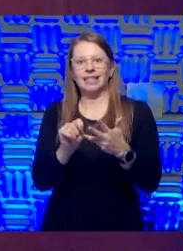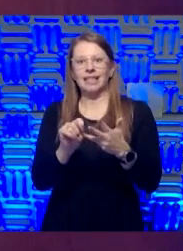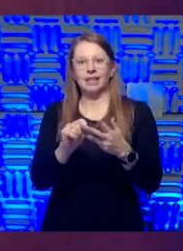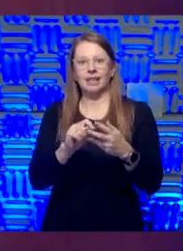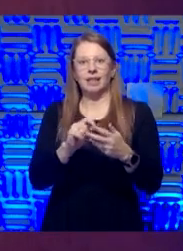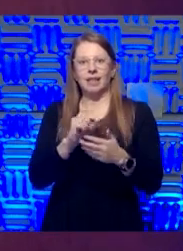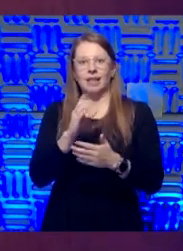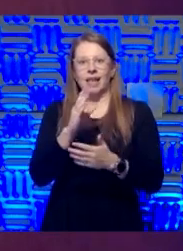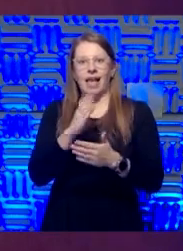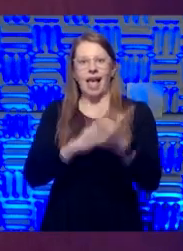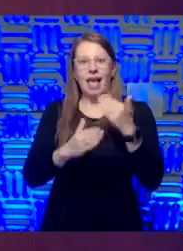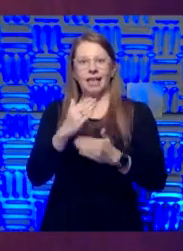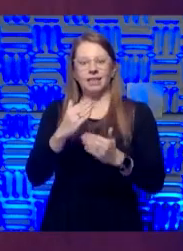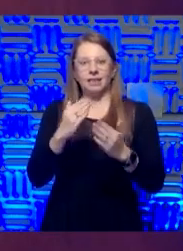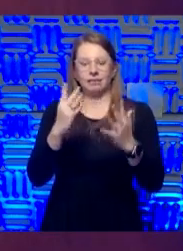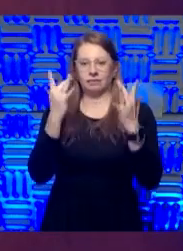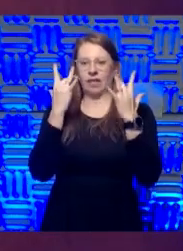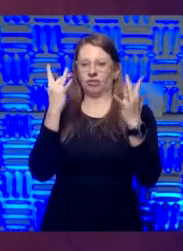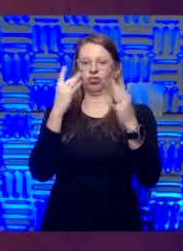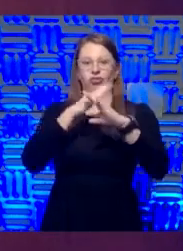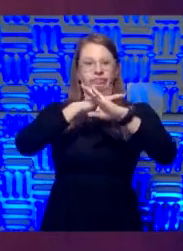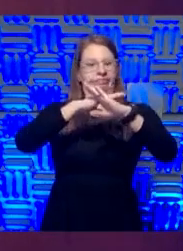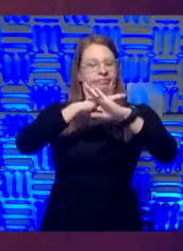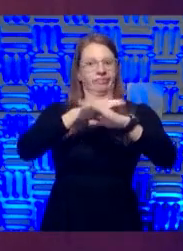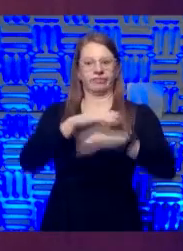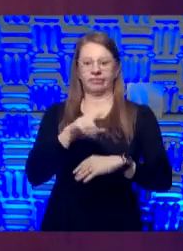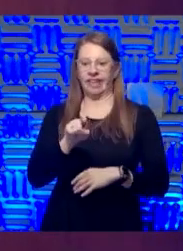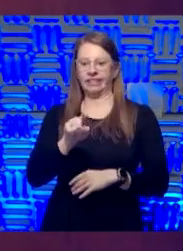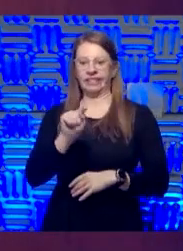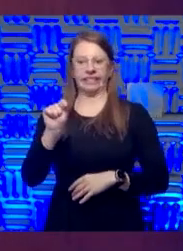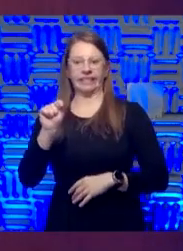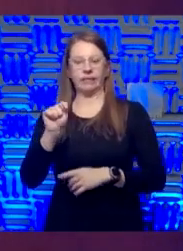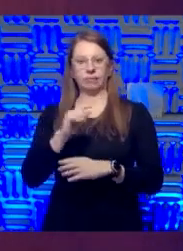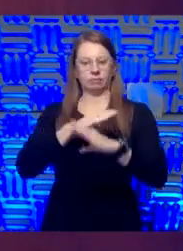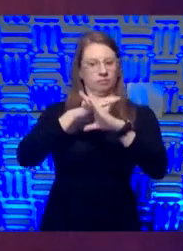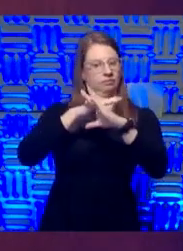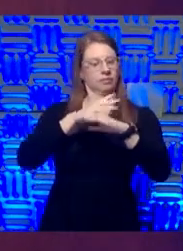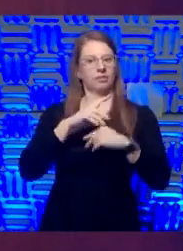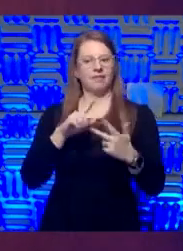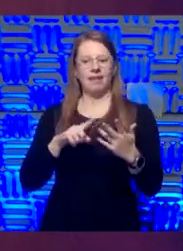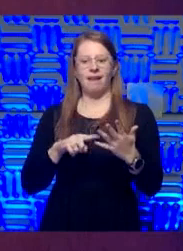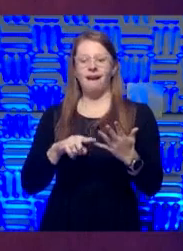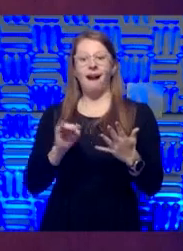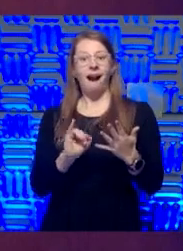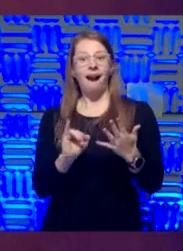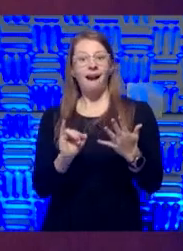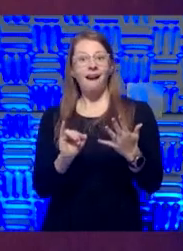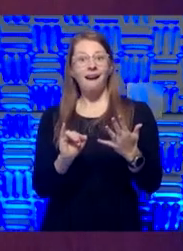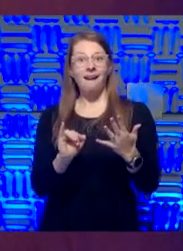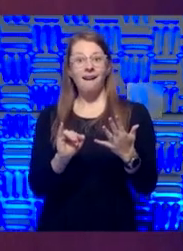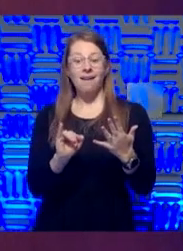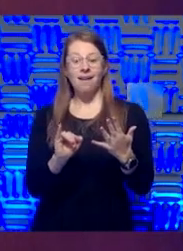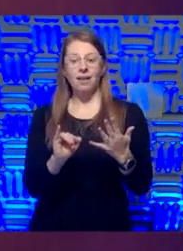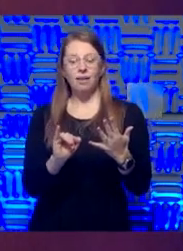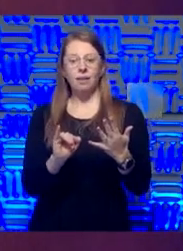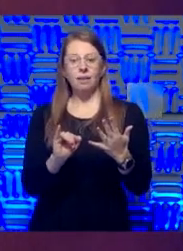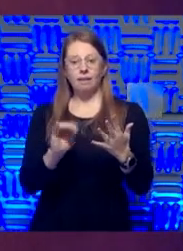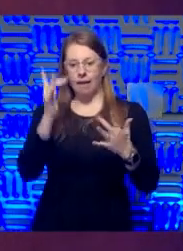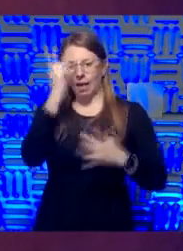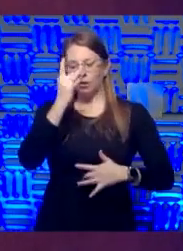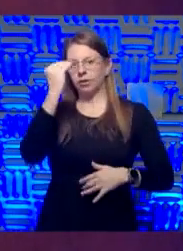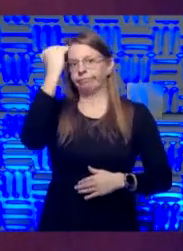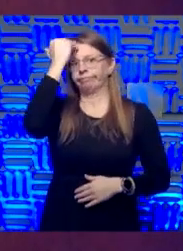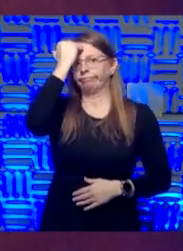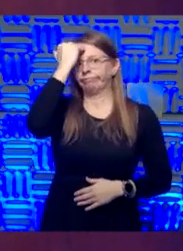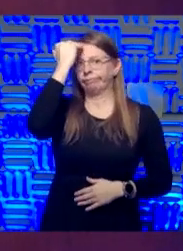away from your face. Don't touch. XT, don't touch. And then on the I, it's that we need to be really illness